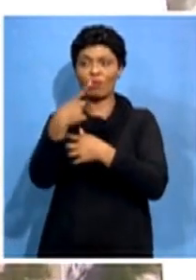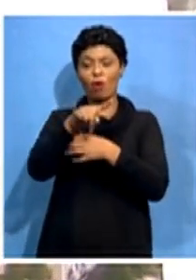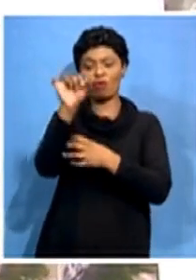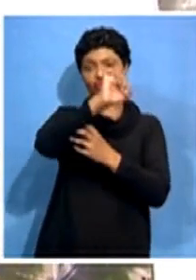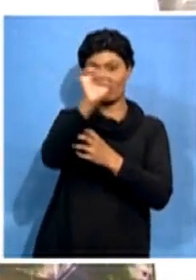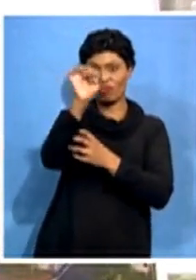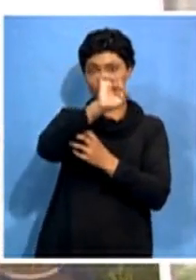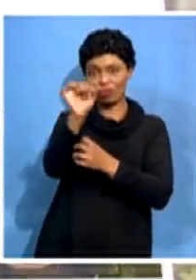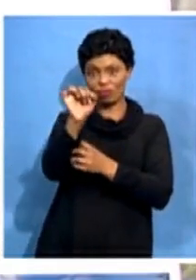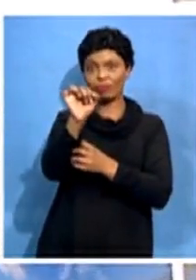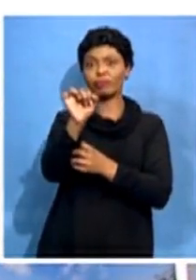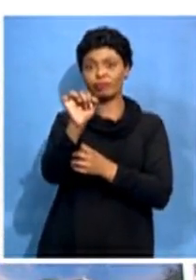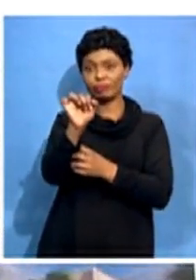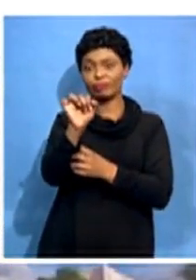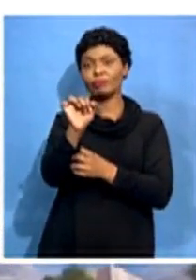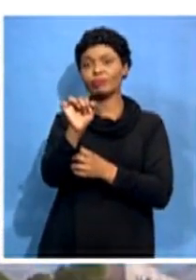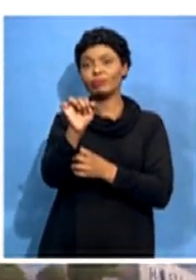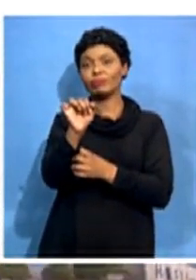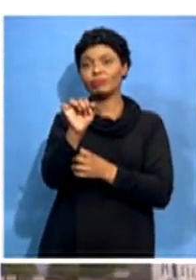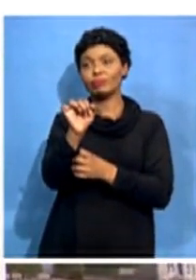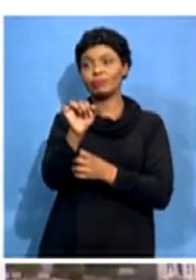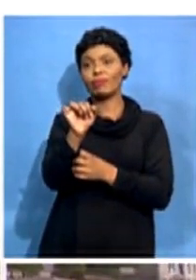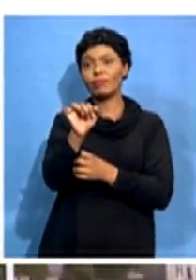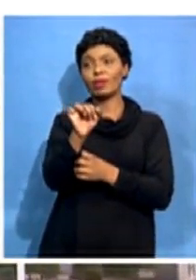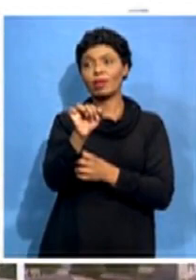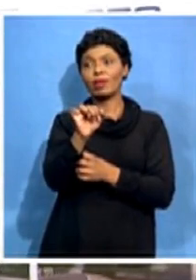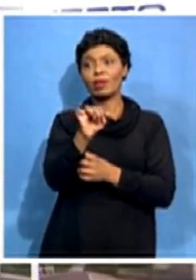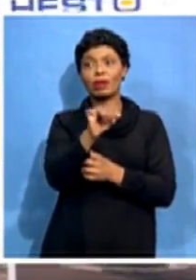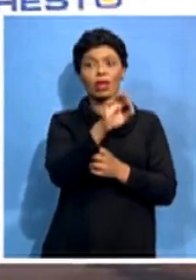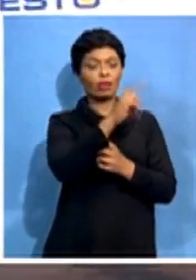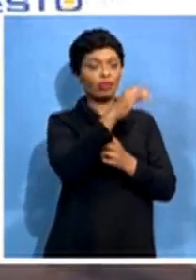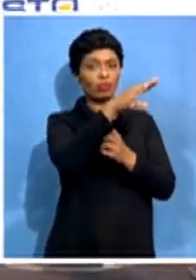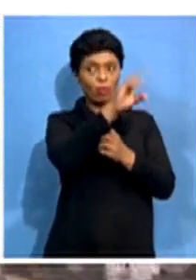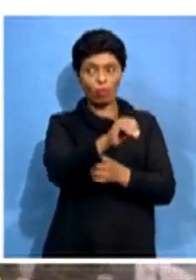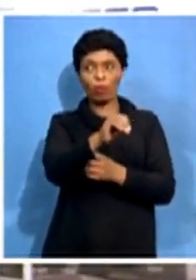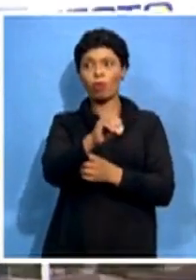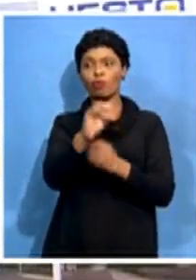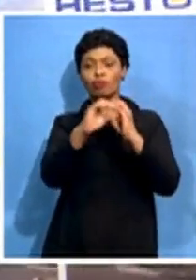Faurecia Tenneco, exhausts and prop shafts. And then Aeroclass Dace,